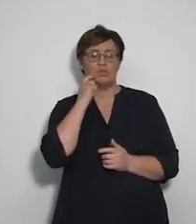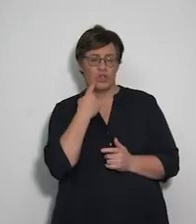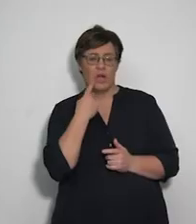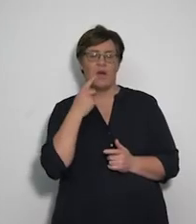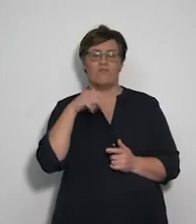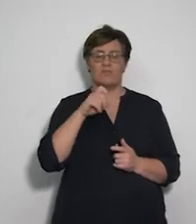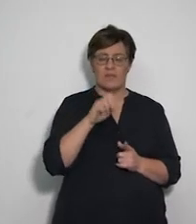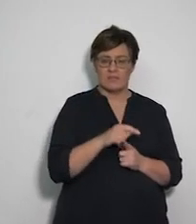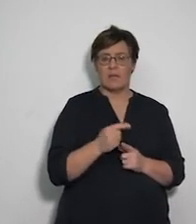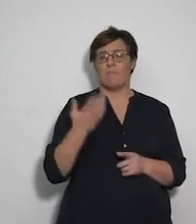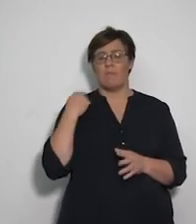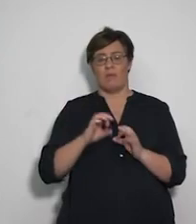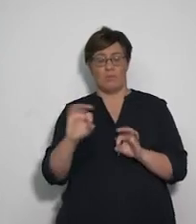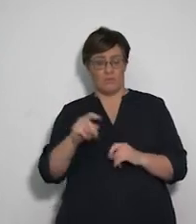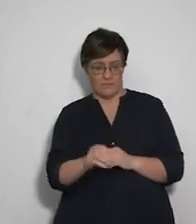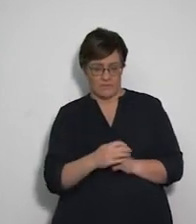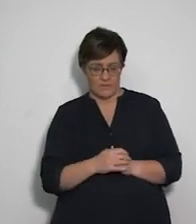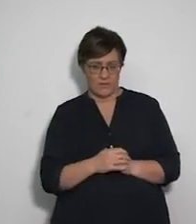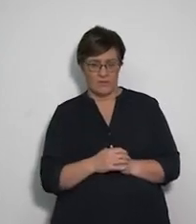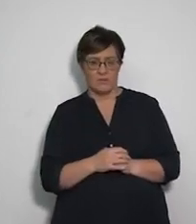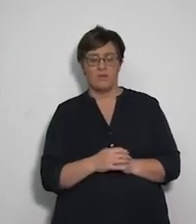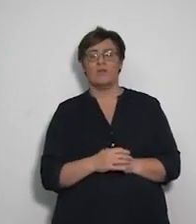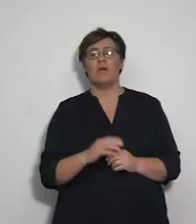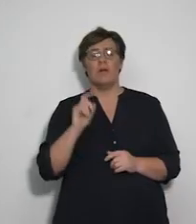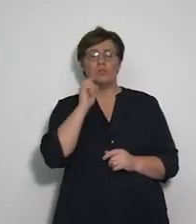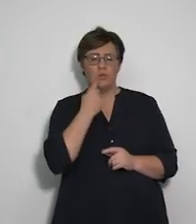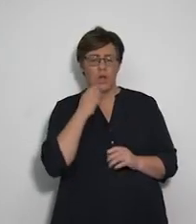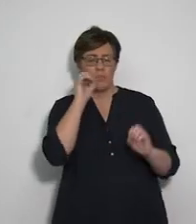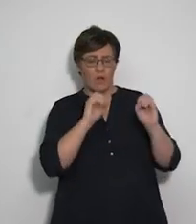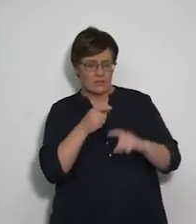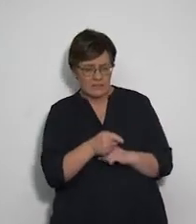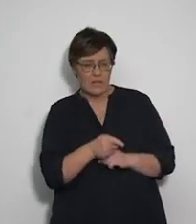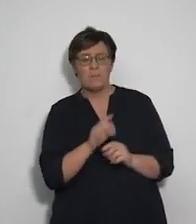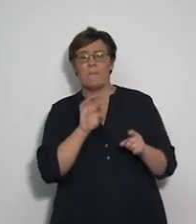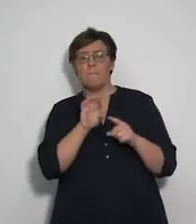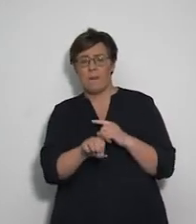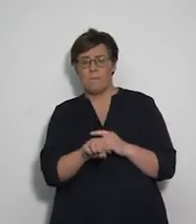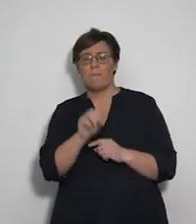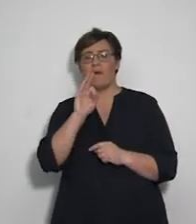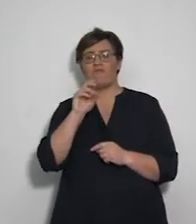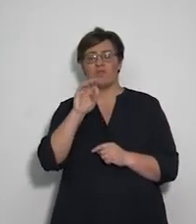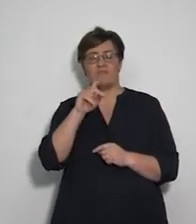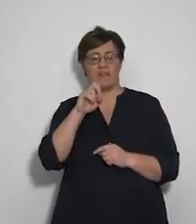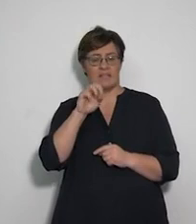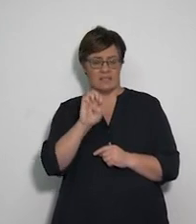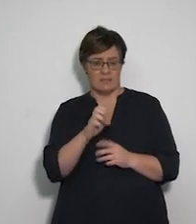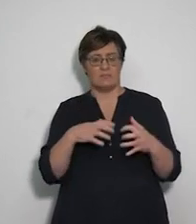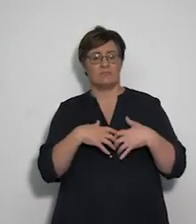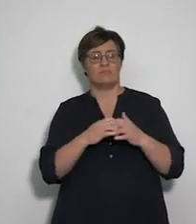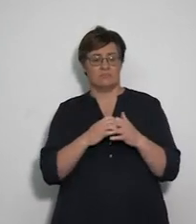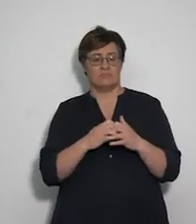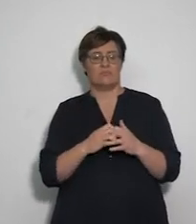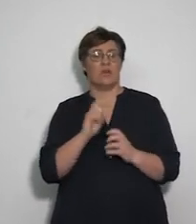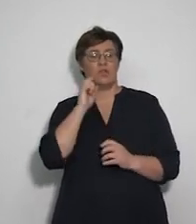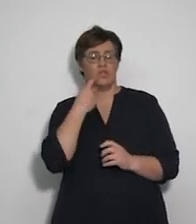sugar phosphate backbone. So here we find the sugar molecules, and here we find the phosphate molecules that form